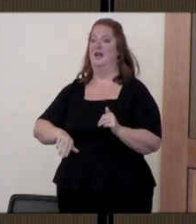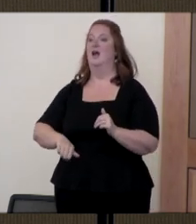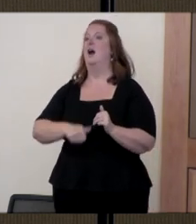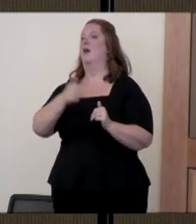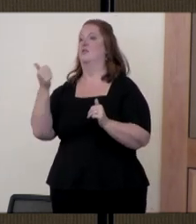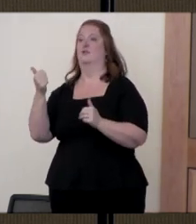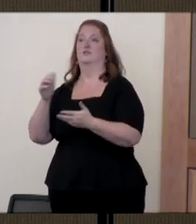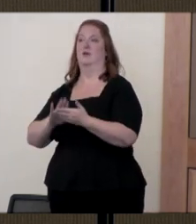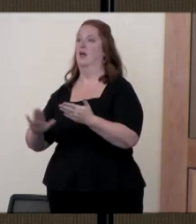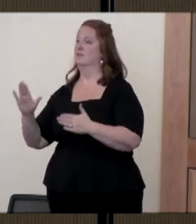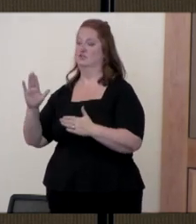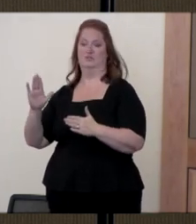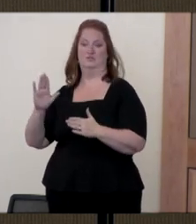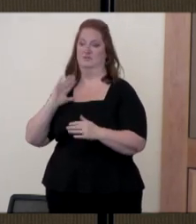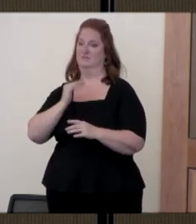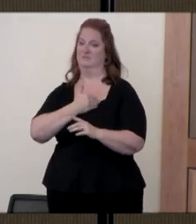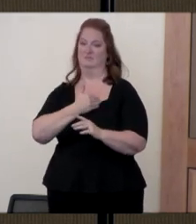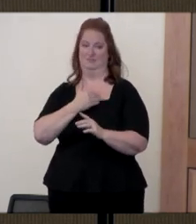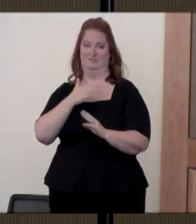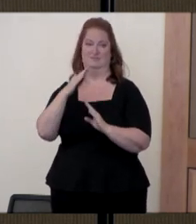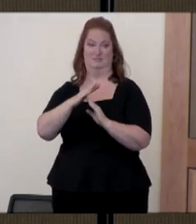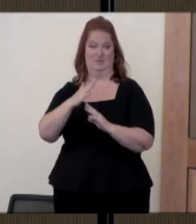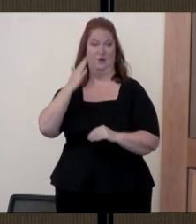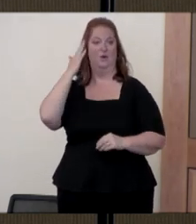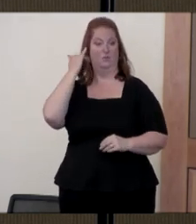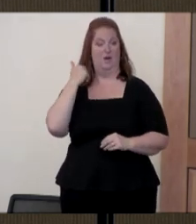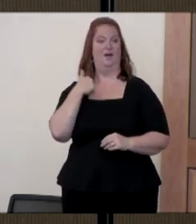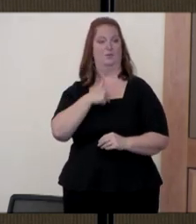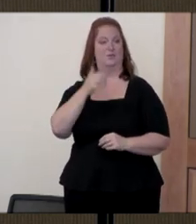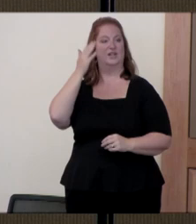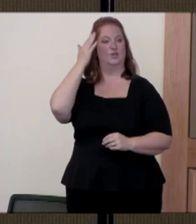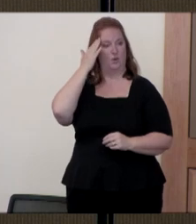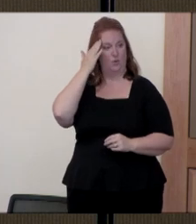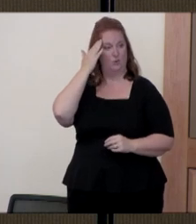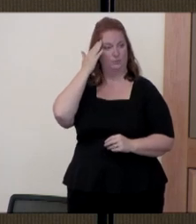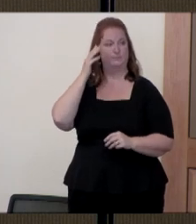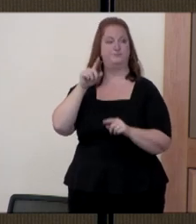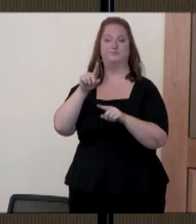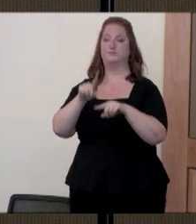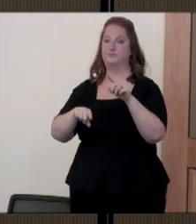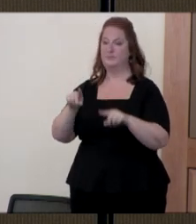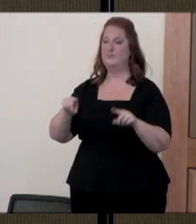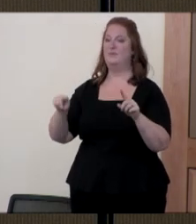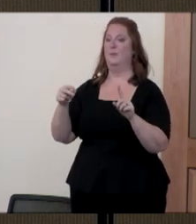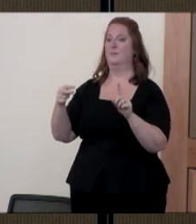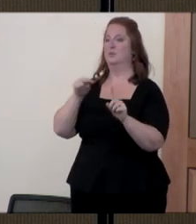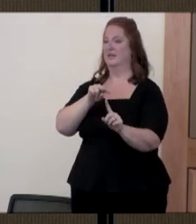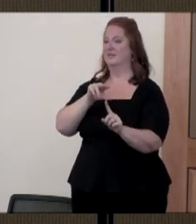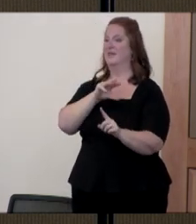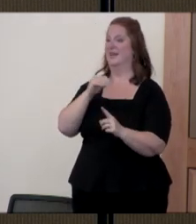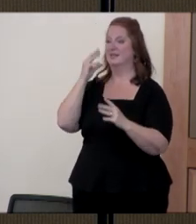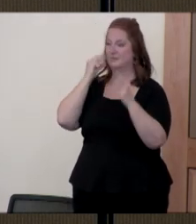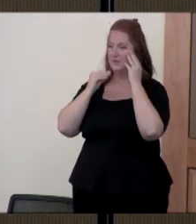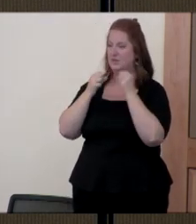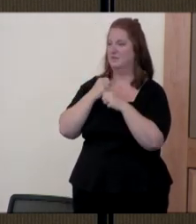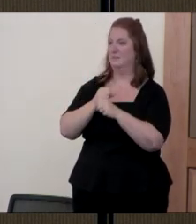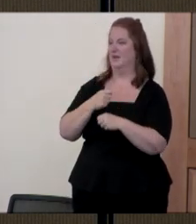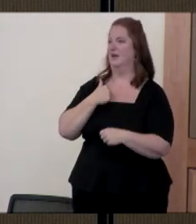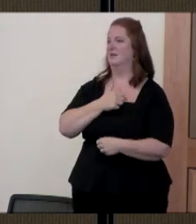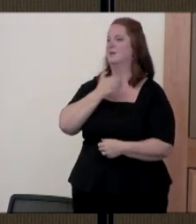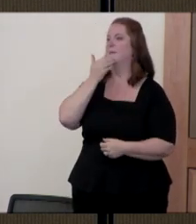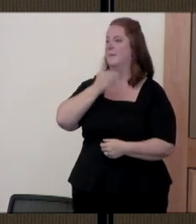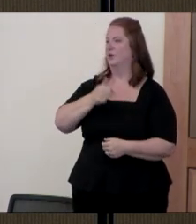peers. And that's because we know how diverse perspectives and experiences make us a better,